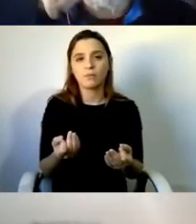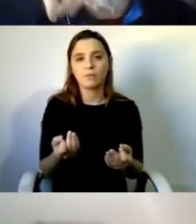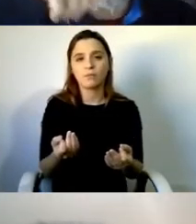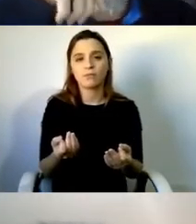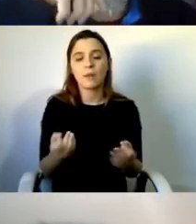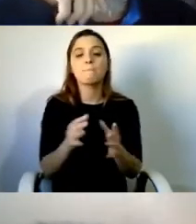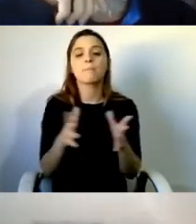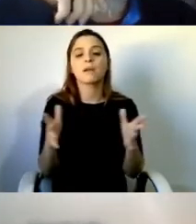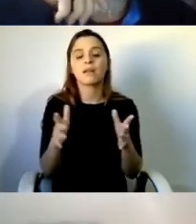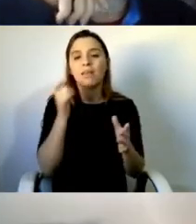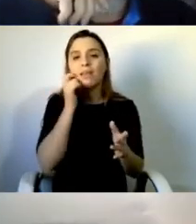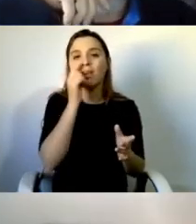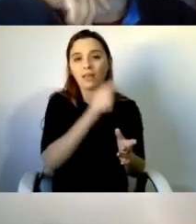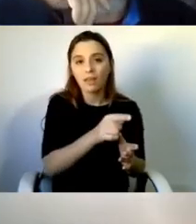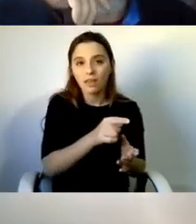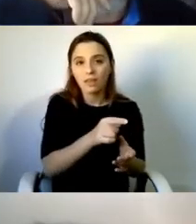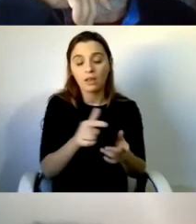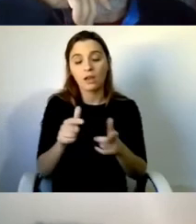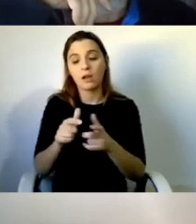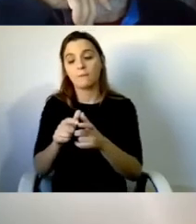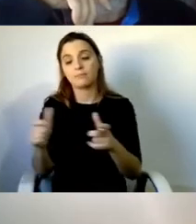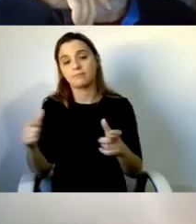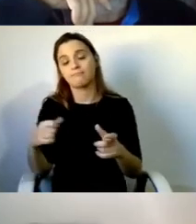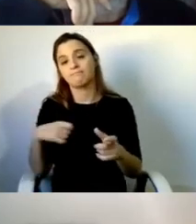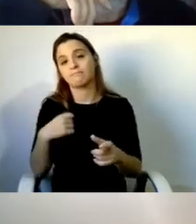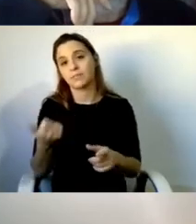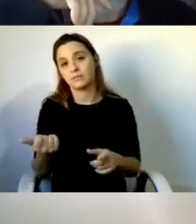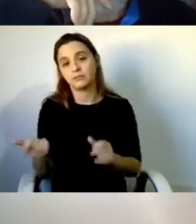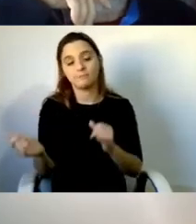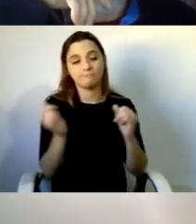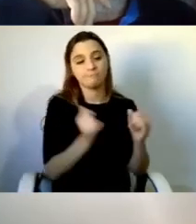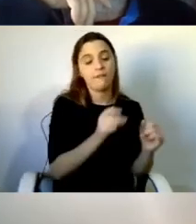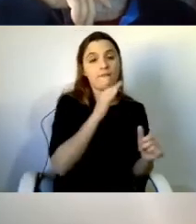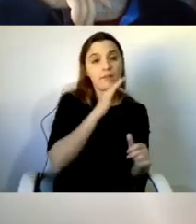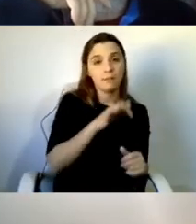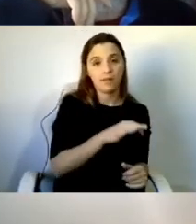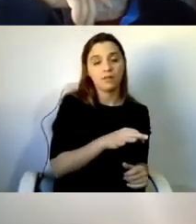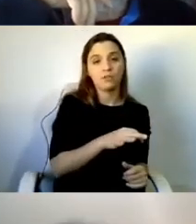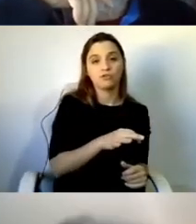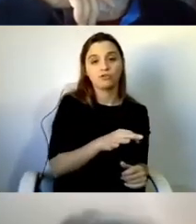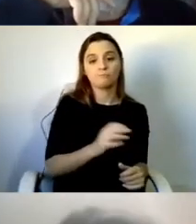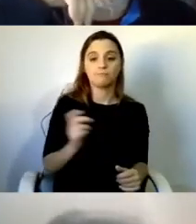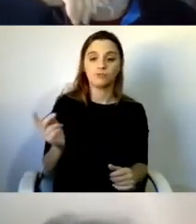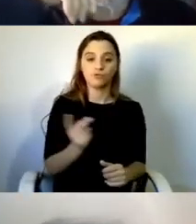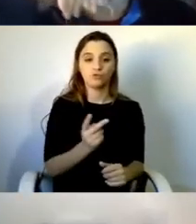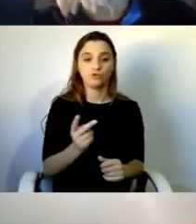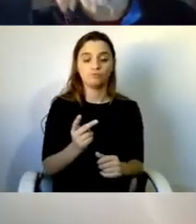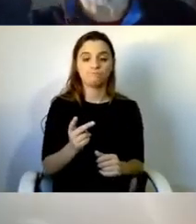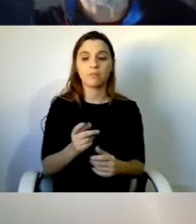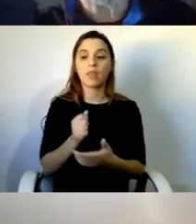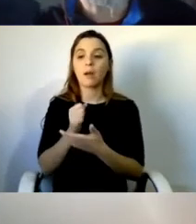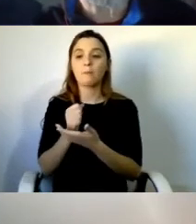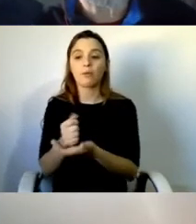were both agents were supported by the government with subsidies